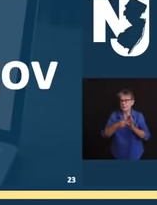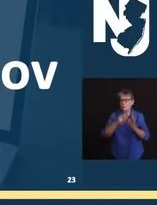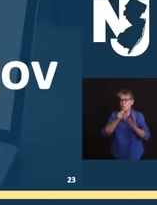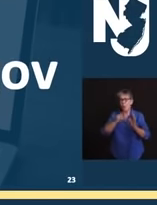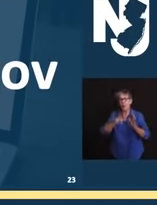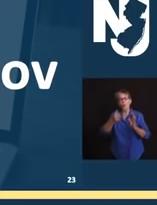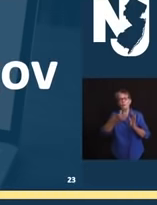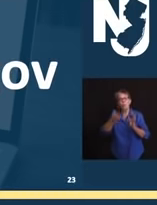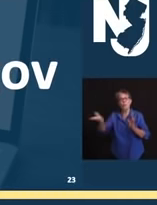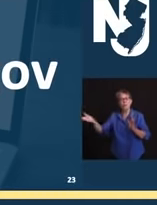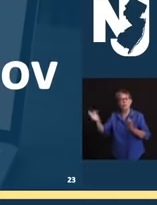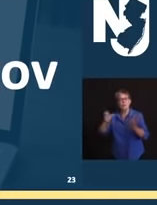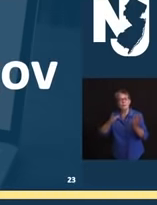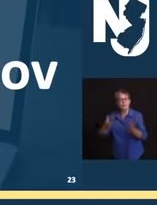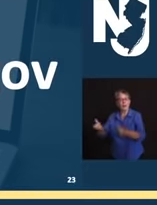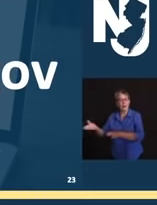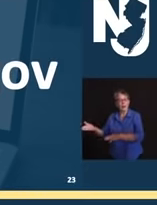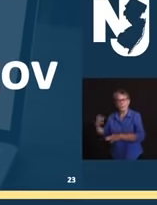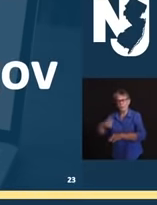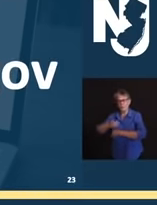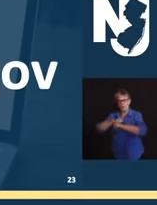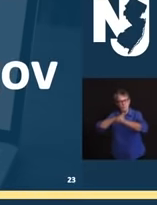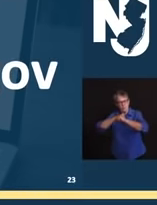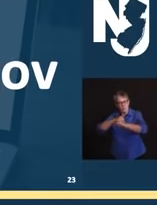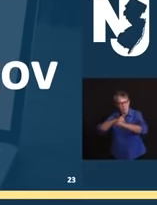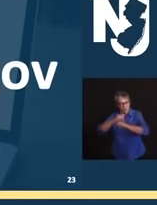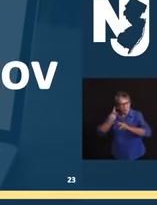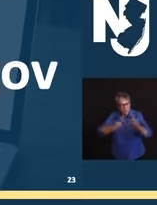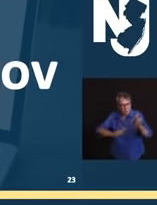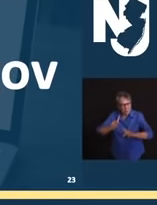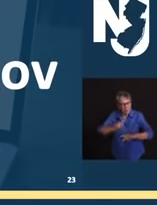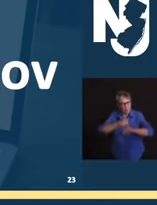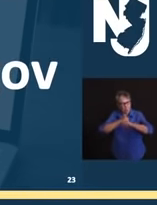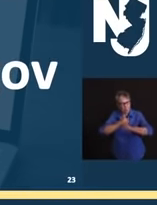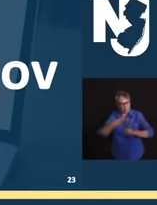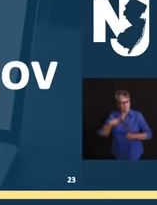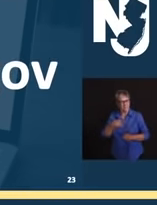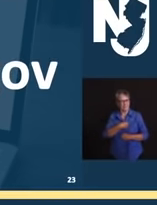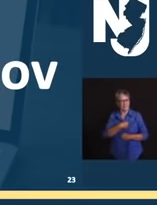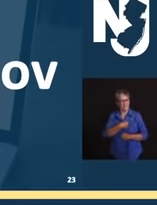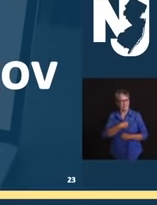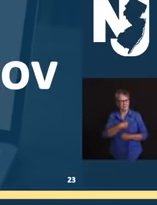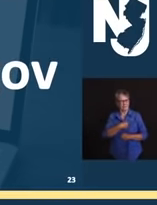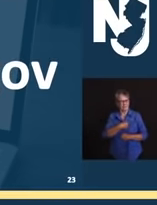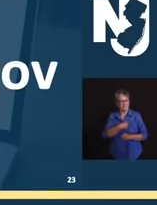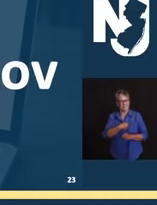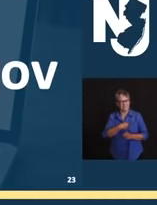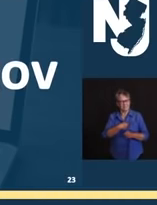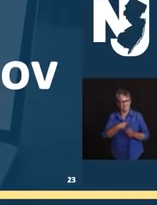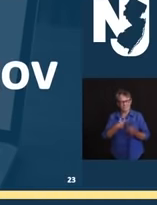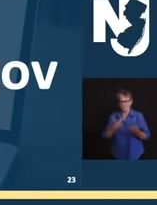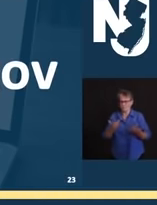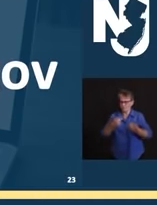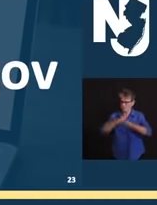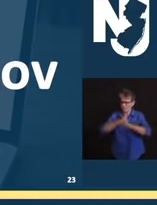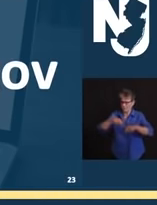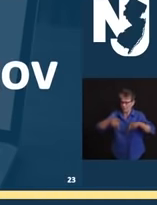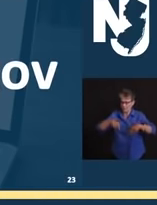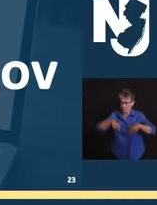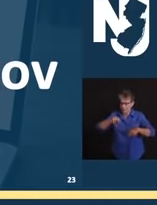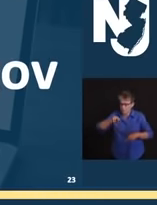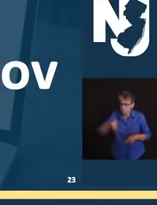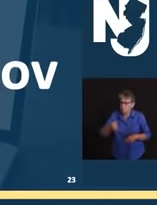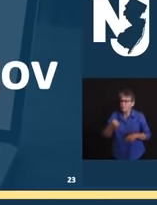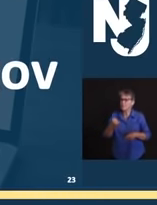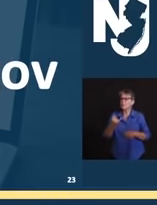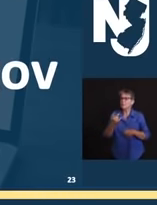in our power, folks, all 9 million of us, to defeat this virus, and you have been, by the way, extraordinary. We need to keep it up.